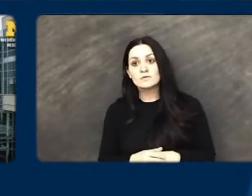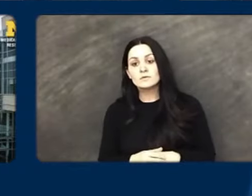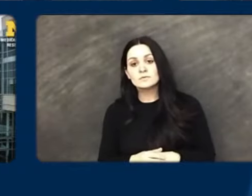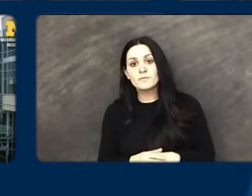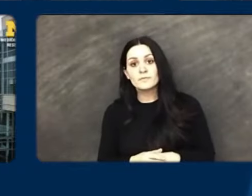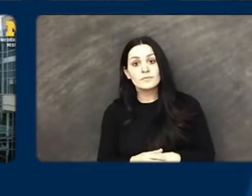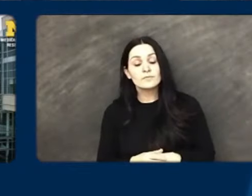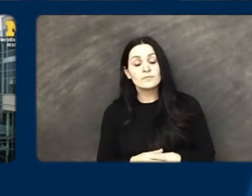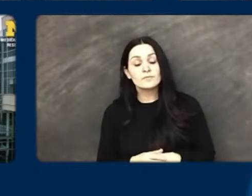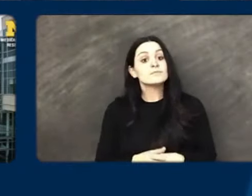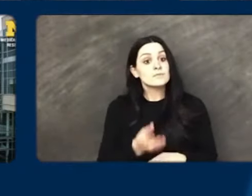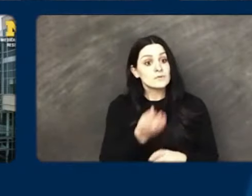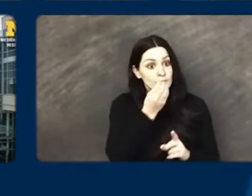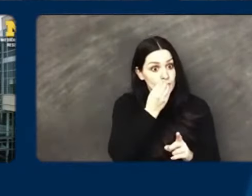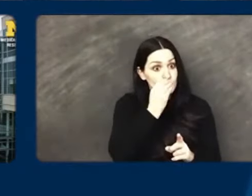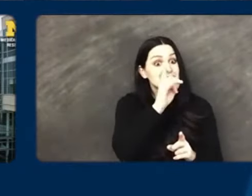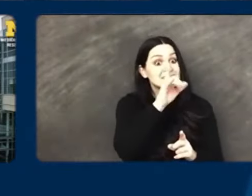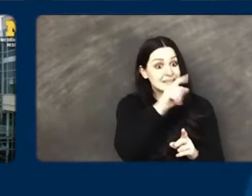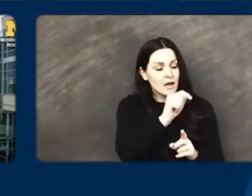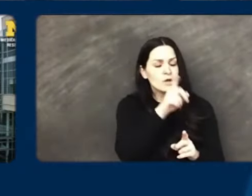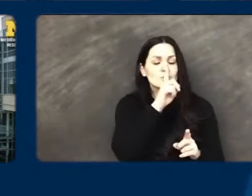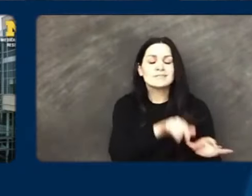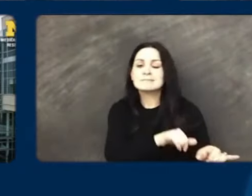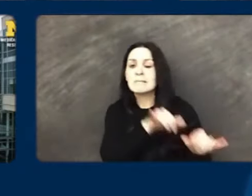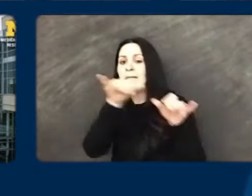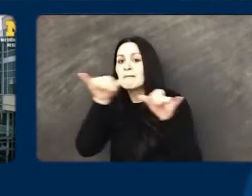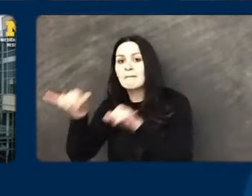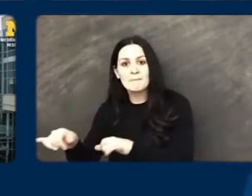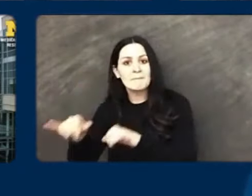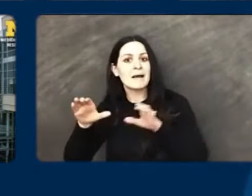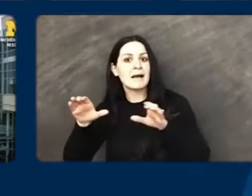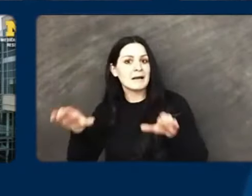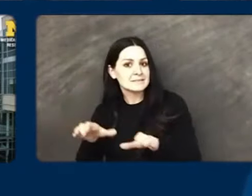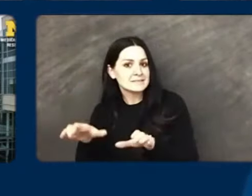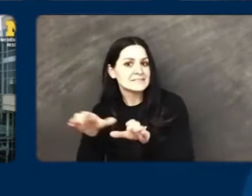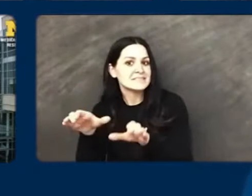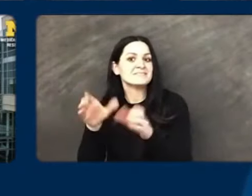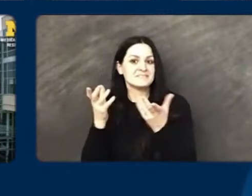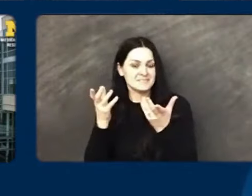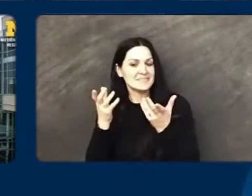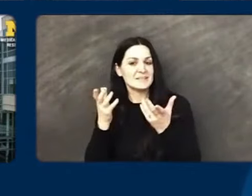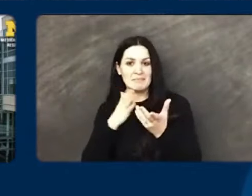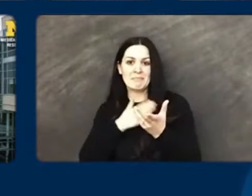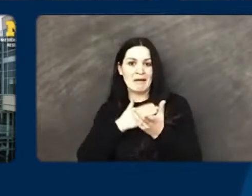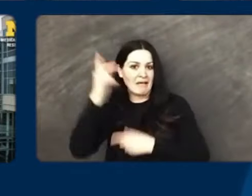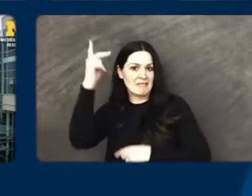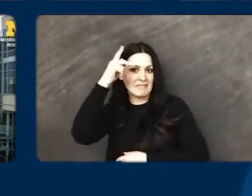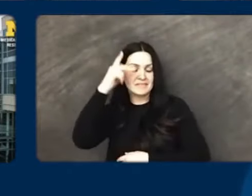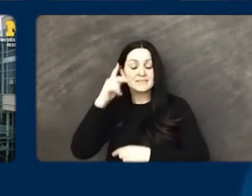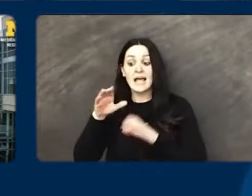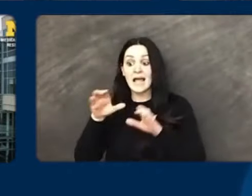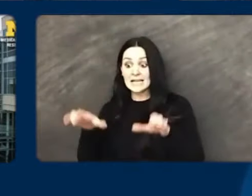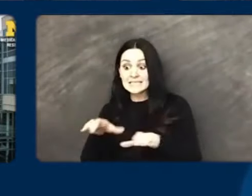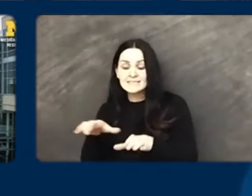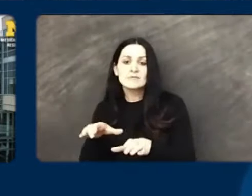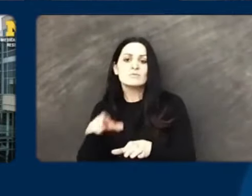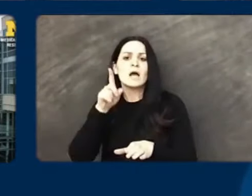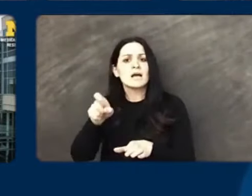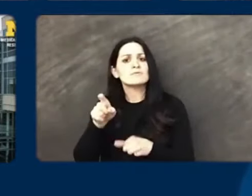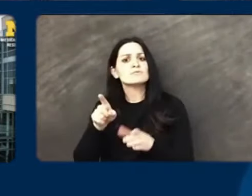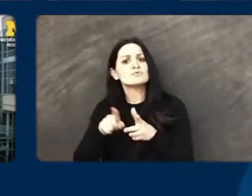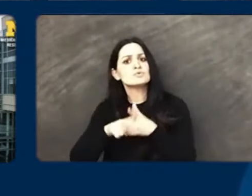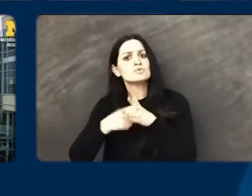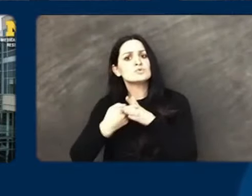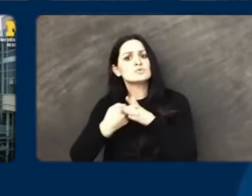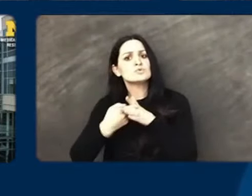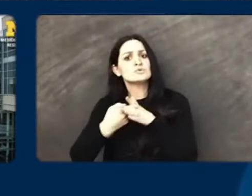I have to diets and calorie restrictions. That it's important to find something that you can tolerate over the long term. Now, one